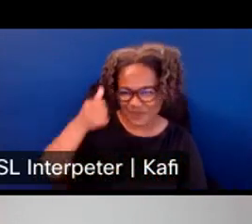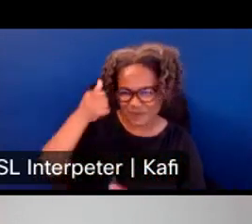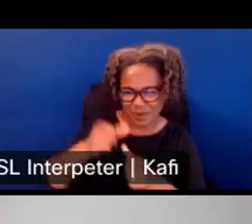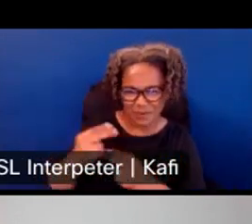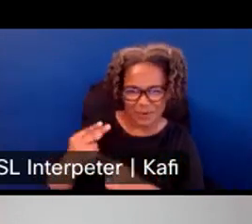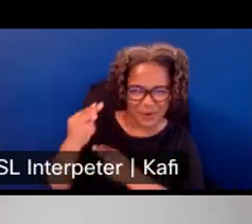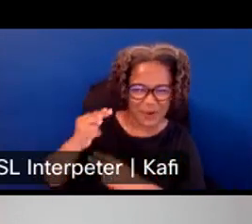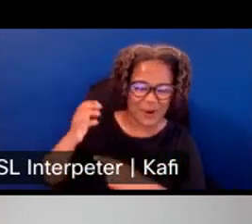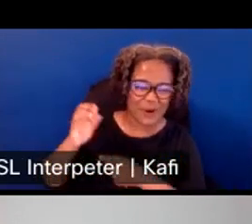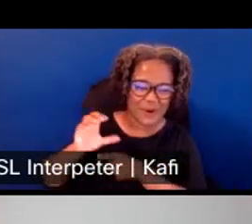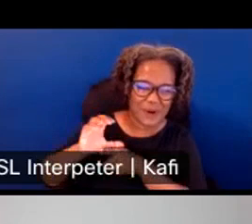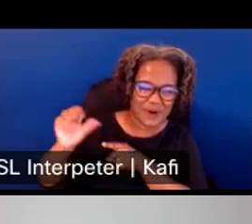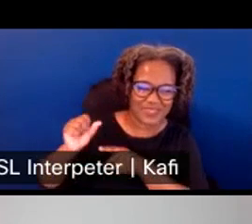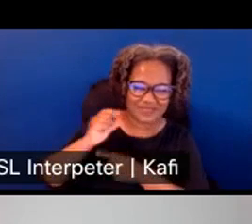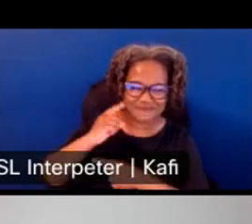else out there has had any